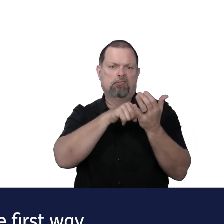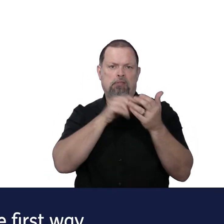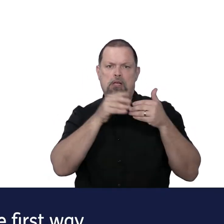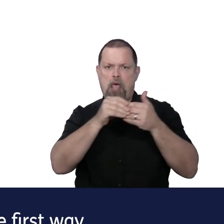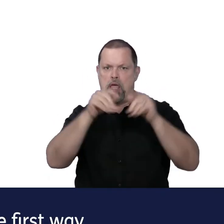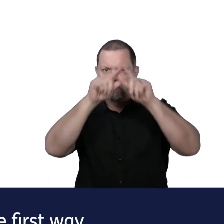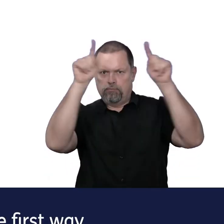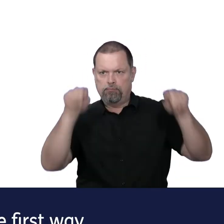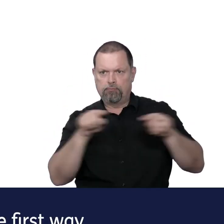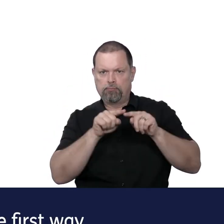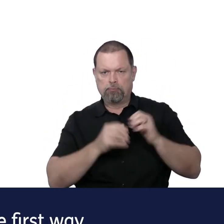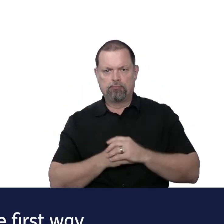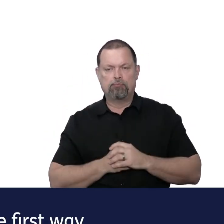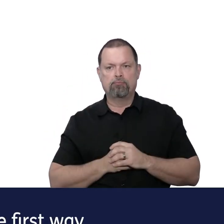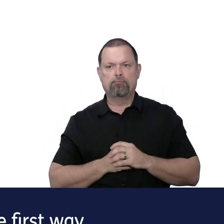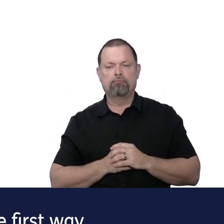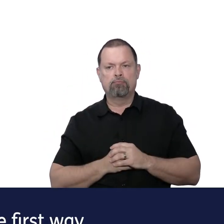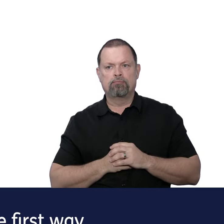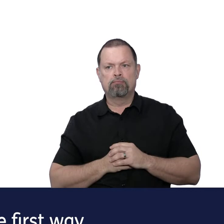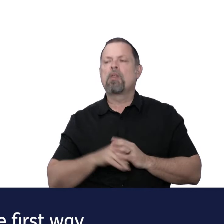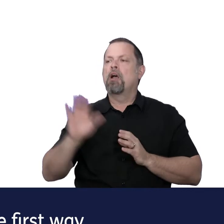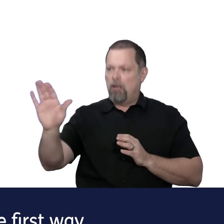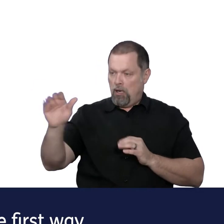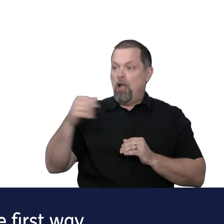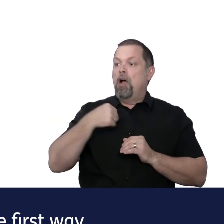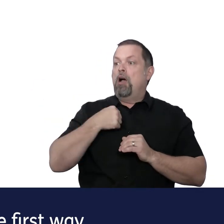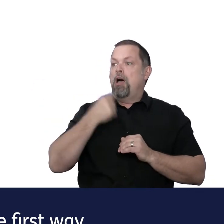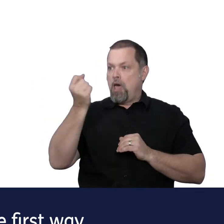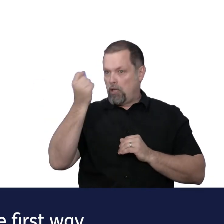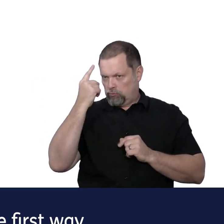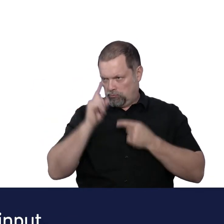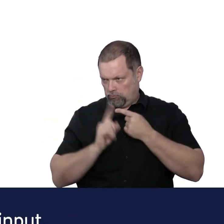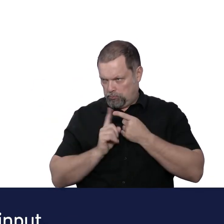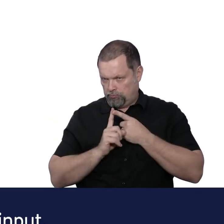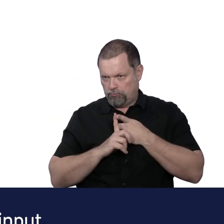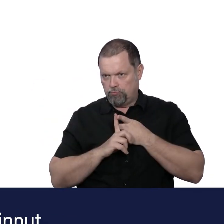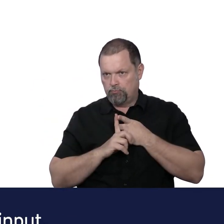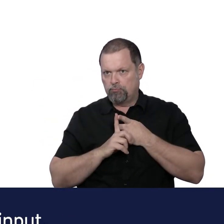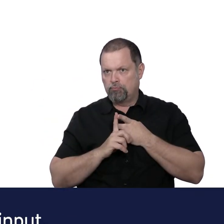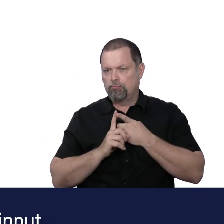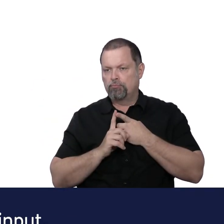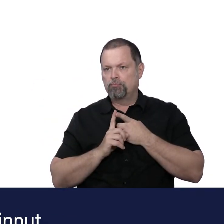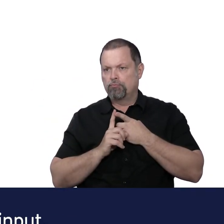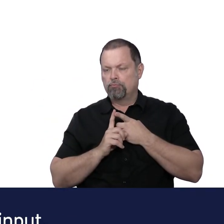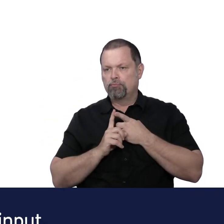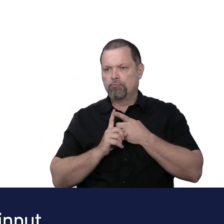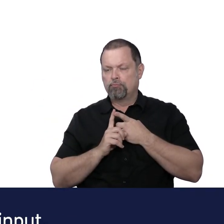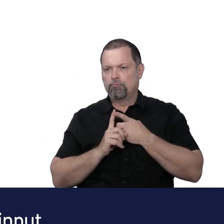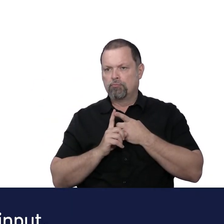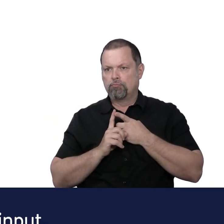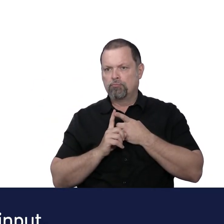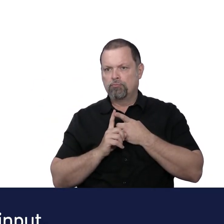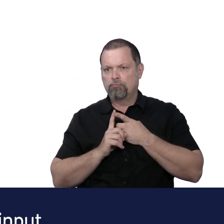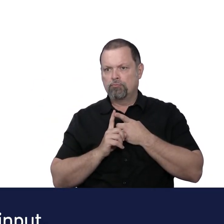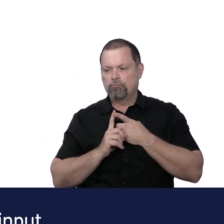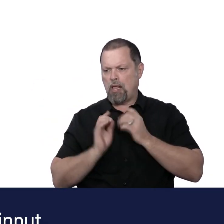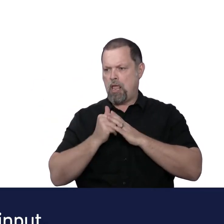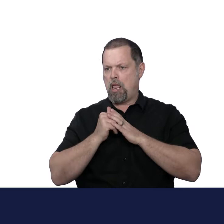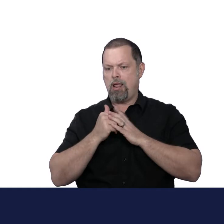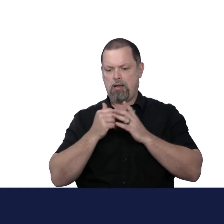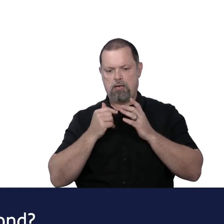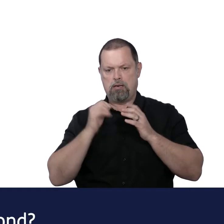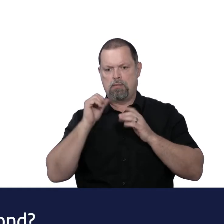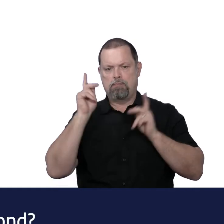So I understand about the first way people can give their